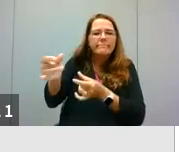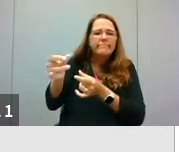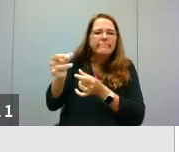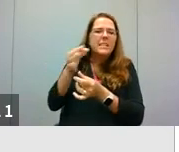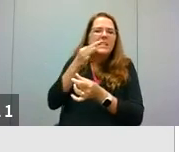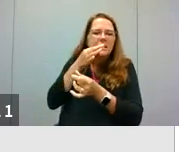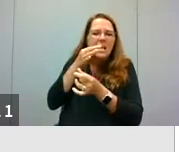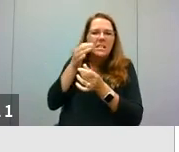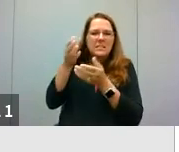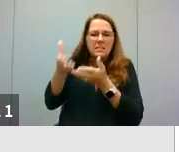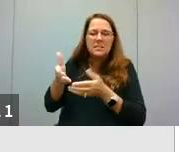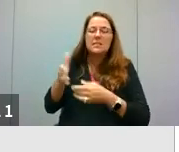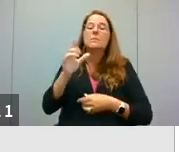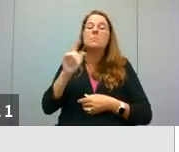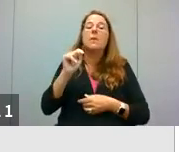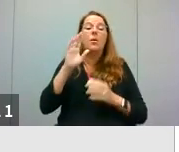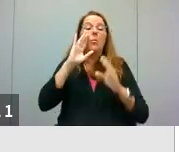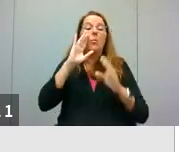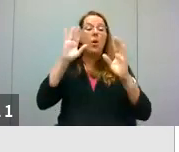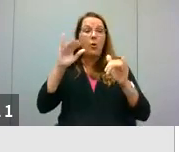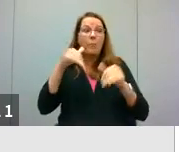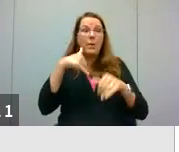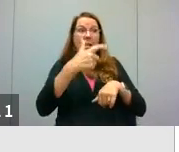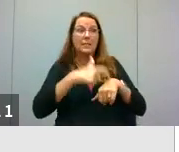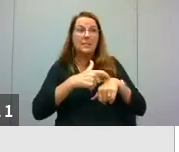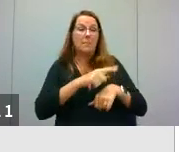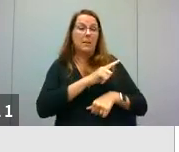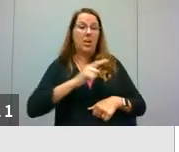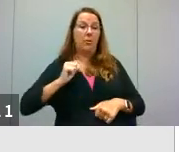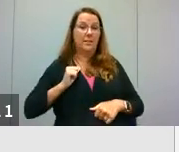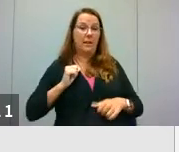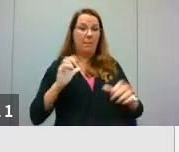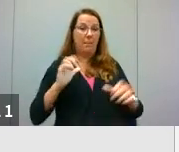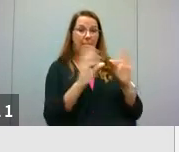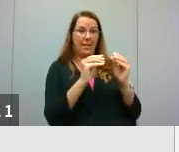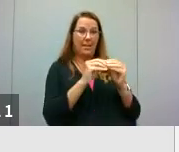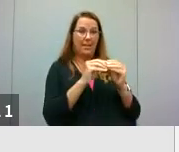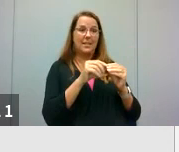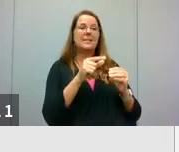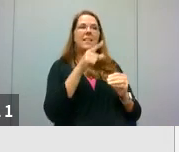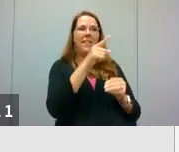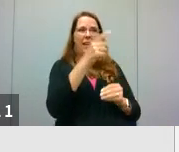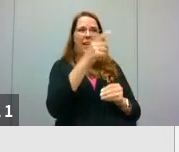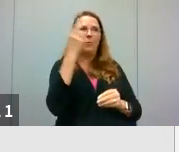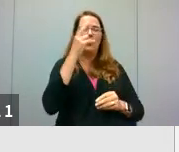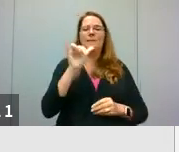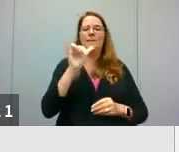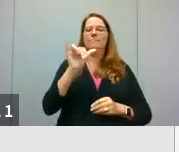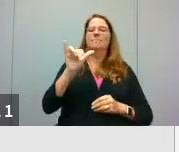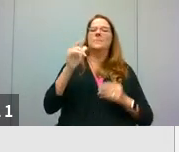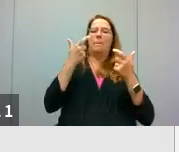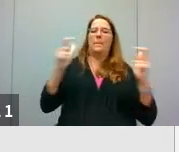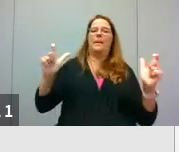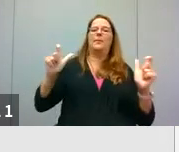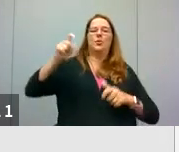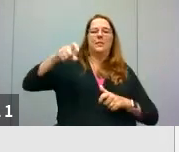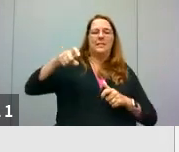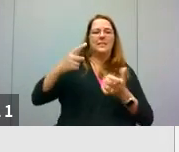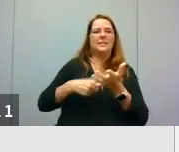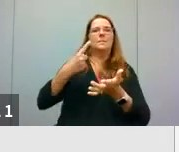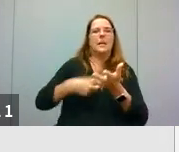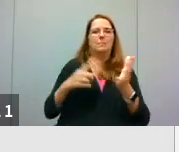we're hoping is that next time the General Assembly meets, they'll realize that we have this greater need to meet electronically